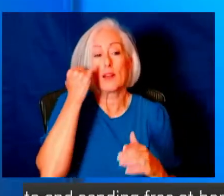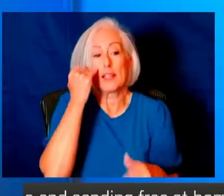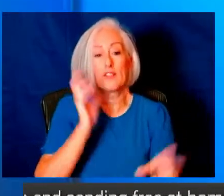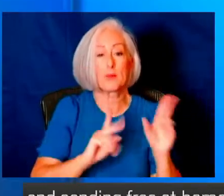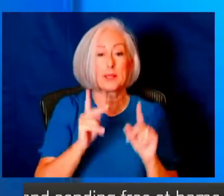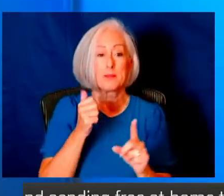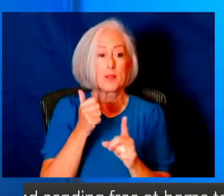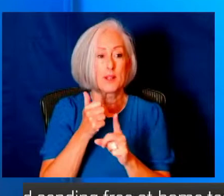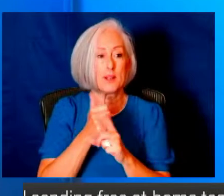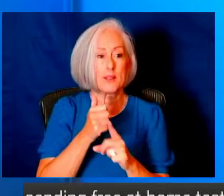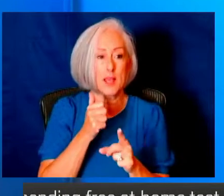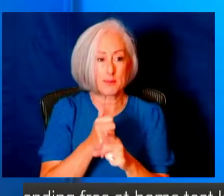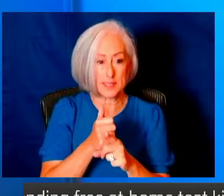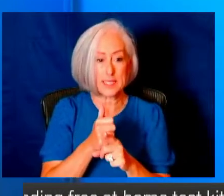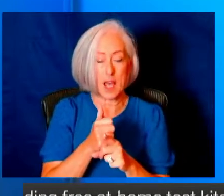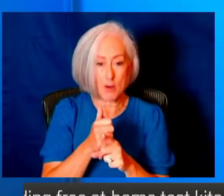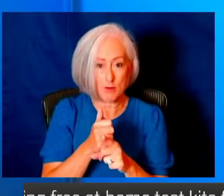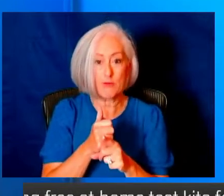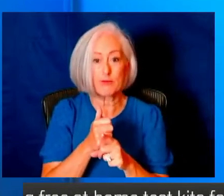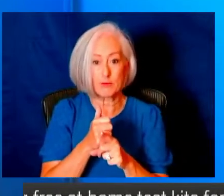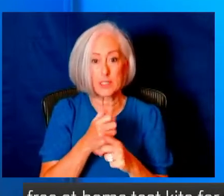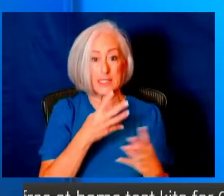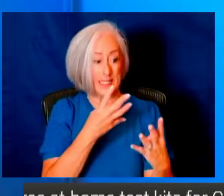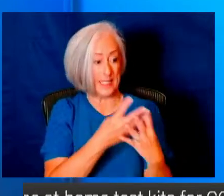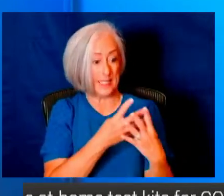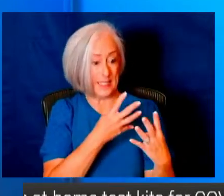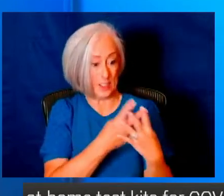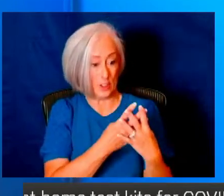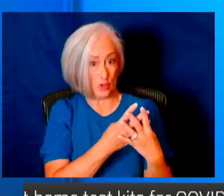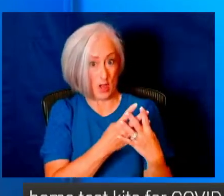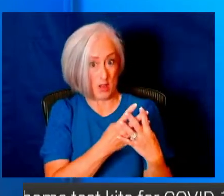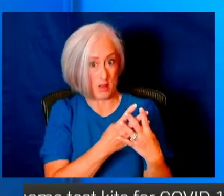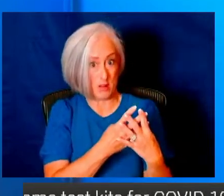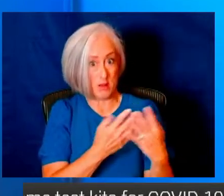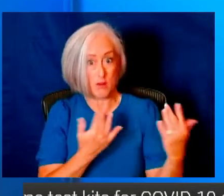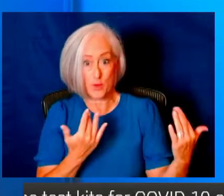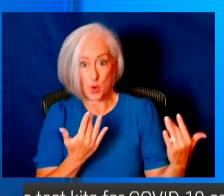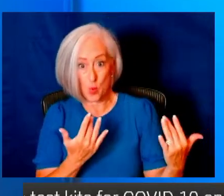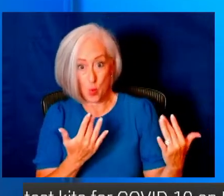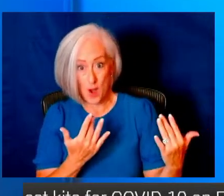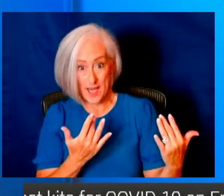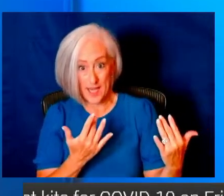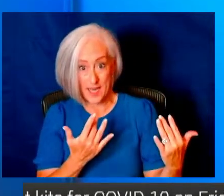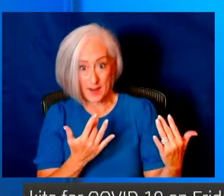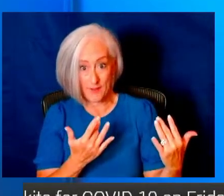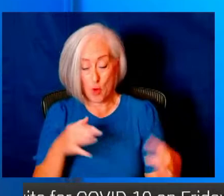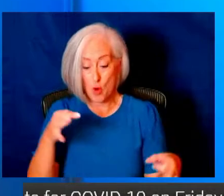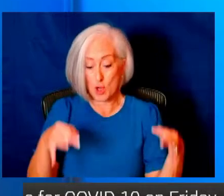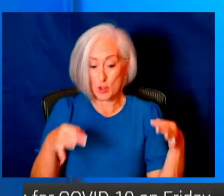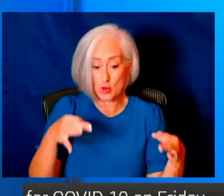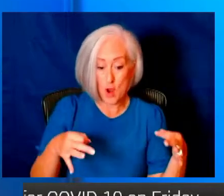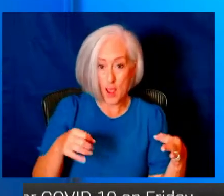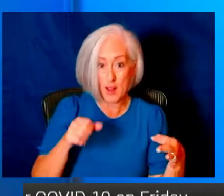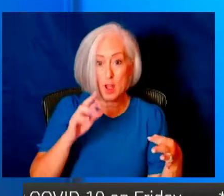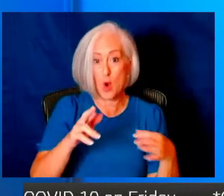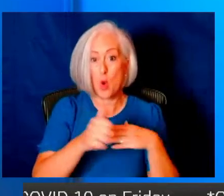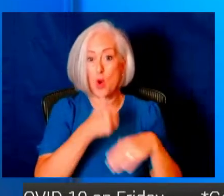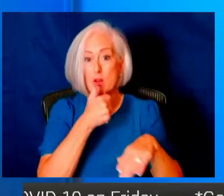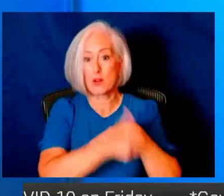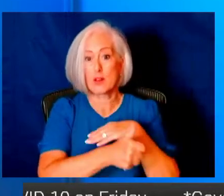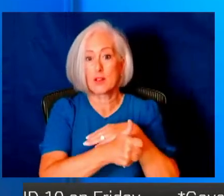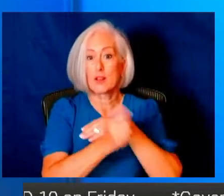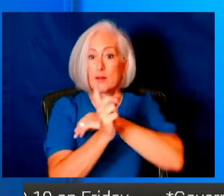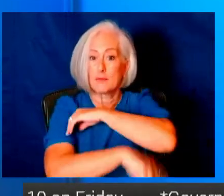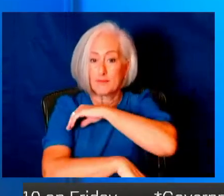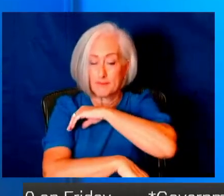jail, they're awaiting a sentence. They're awaiting a trial. And until you get a sentence to a prison, you're eligible. So it just